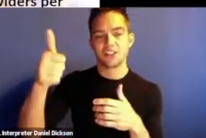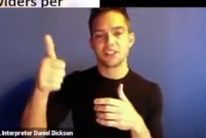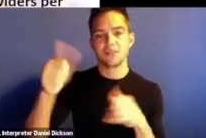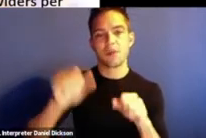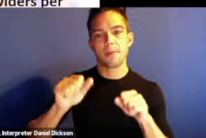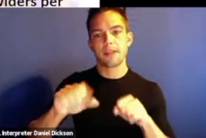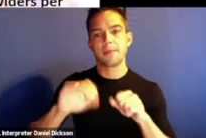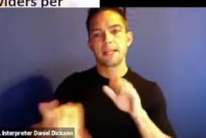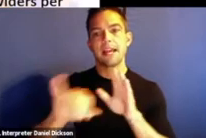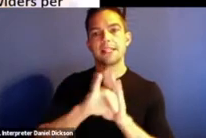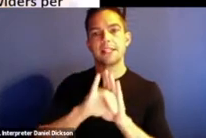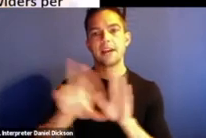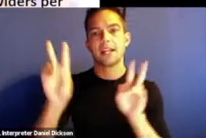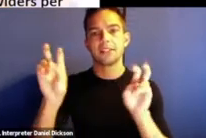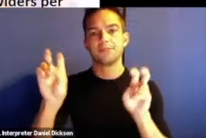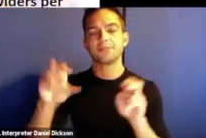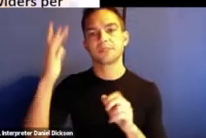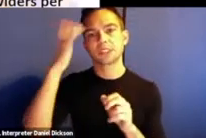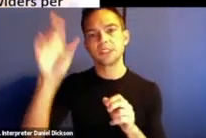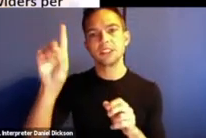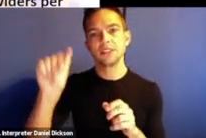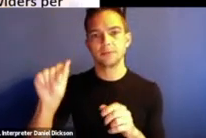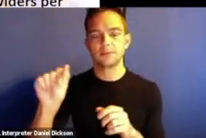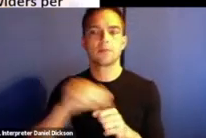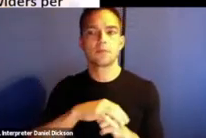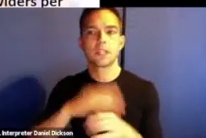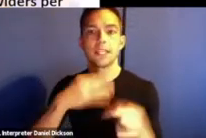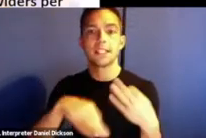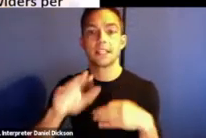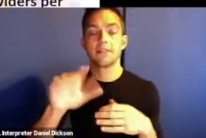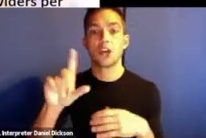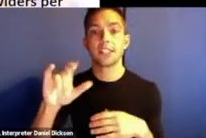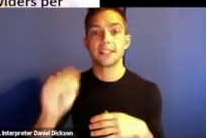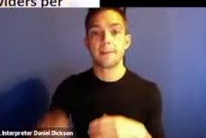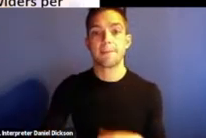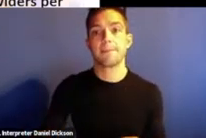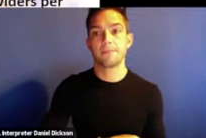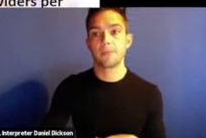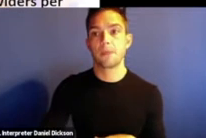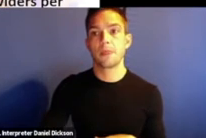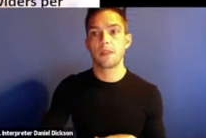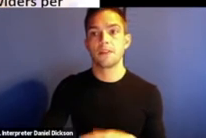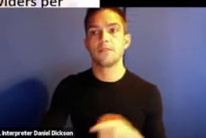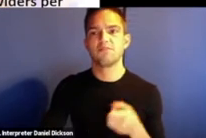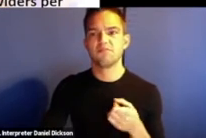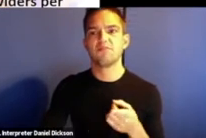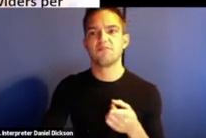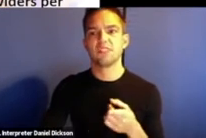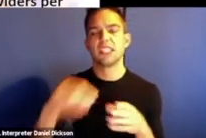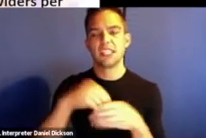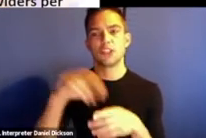probability of being identified as intellectual disability versus autism in North Carolina. And